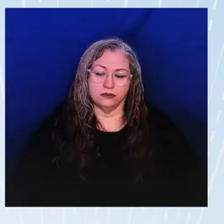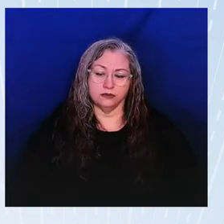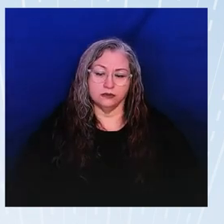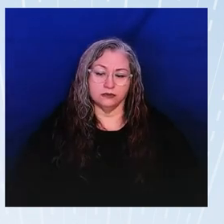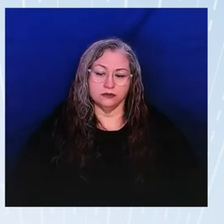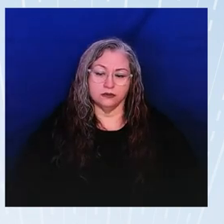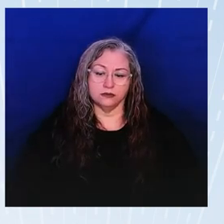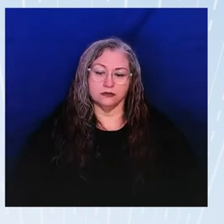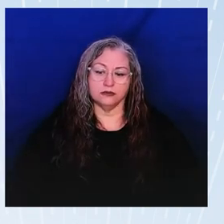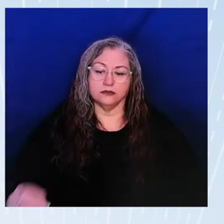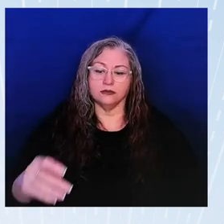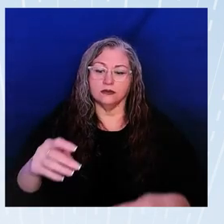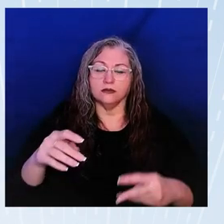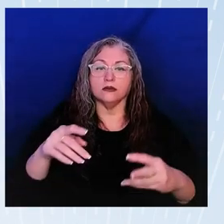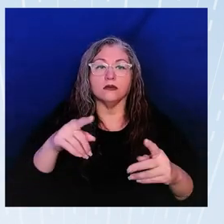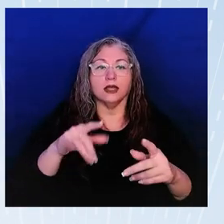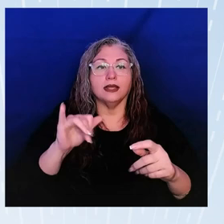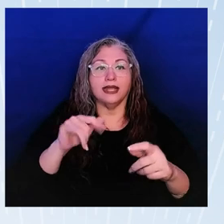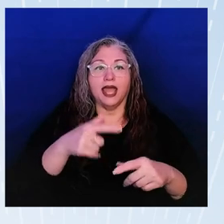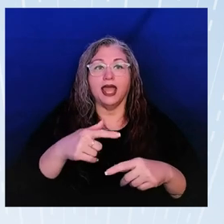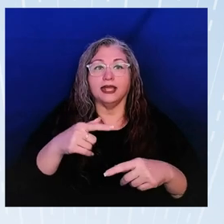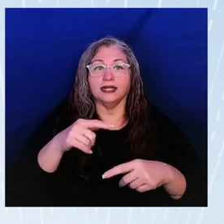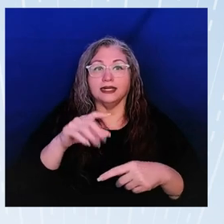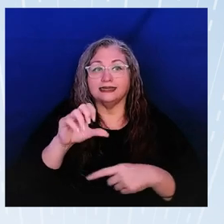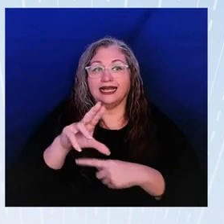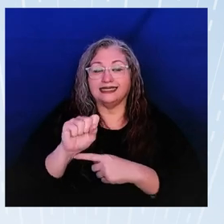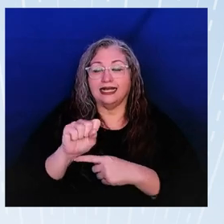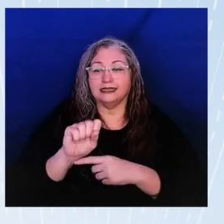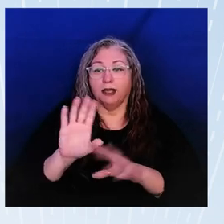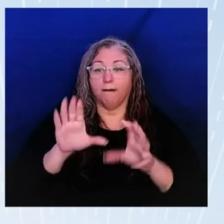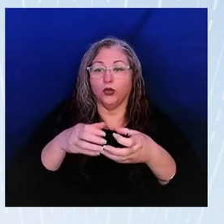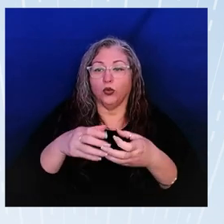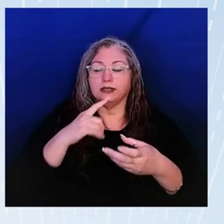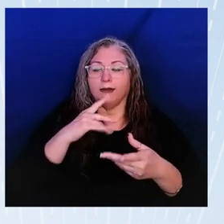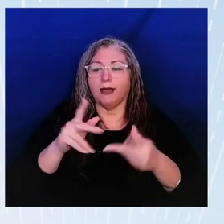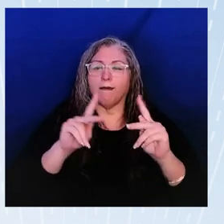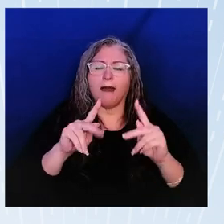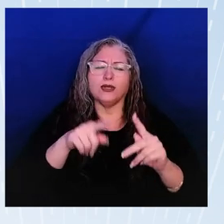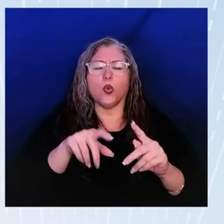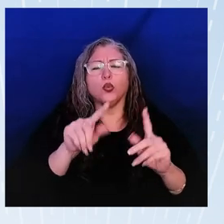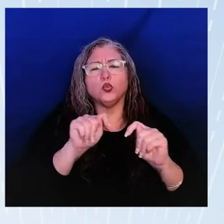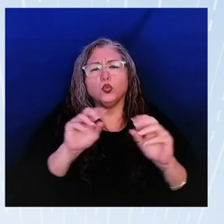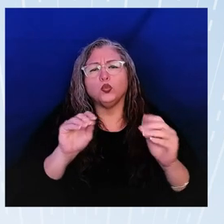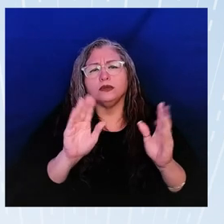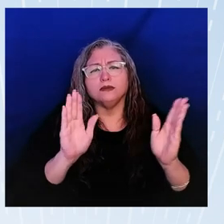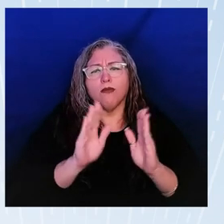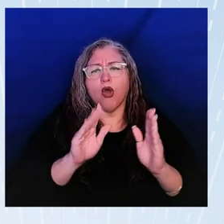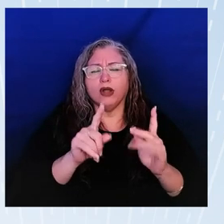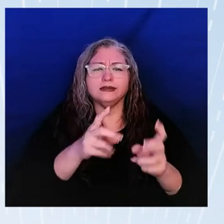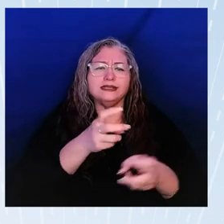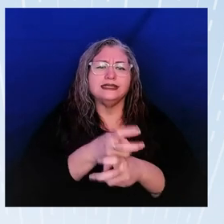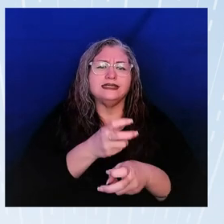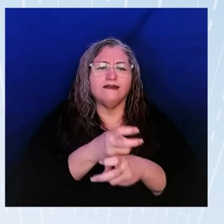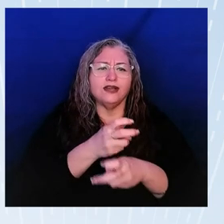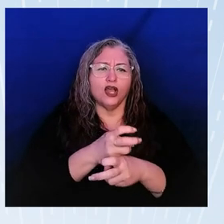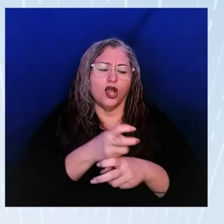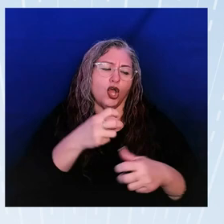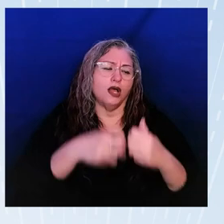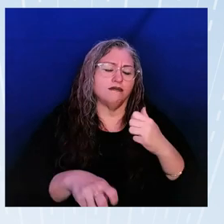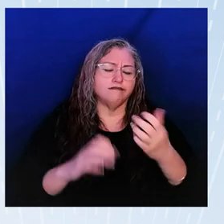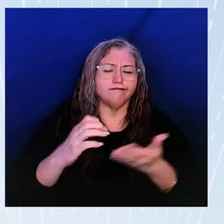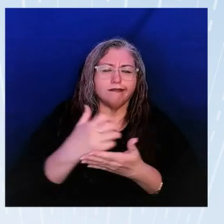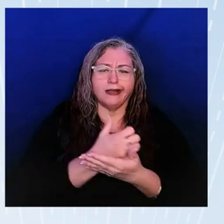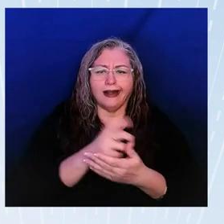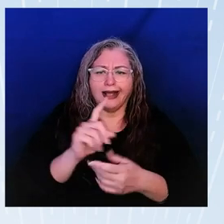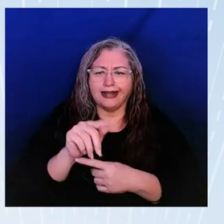In general, the Census Bureau might argue that the populations are so small that it is difficult to collect data. But